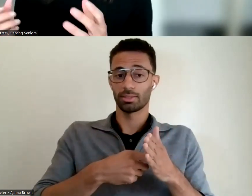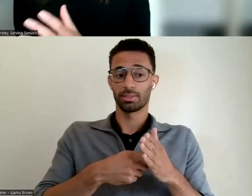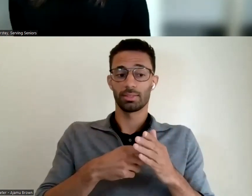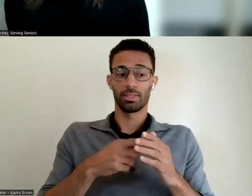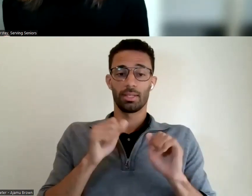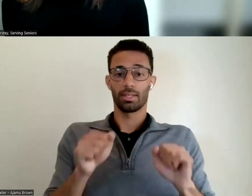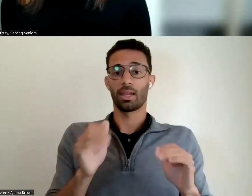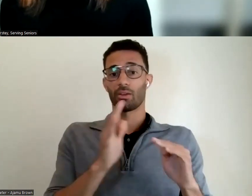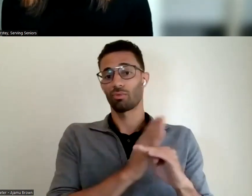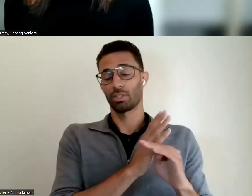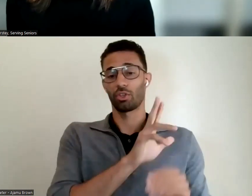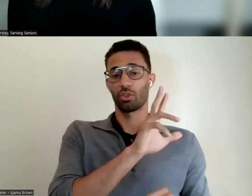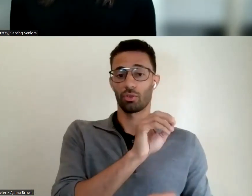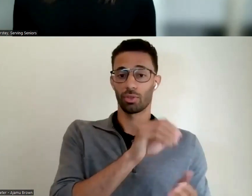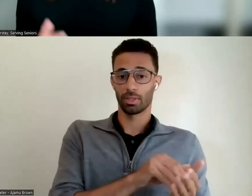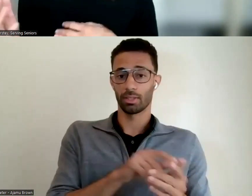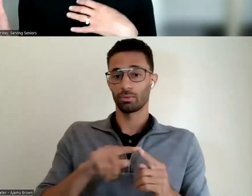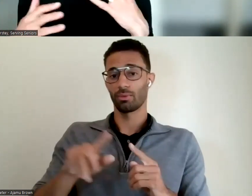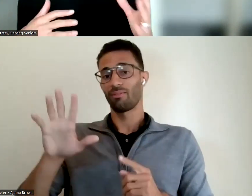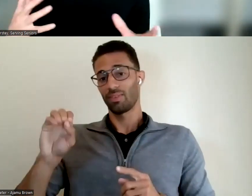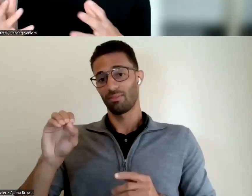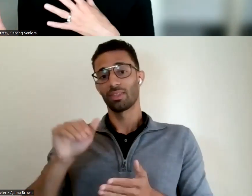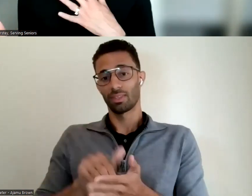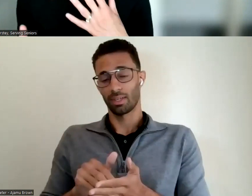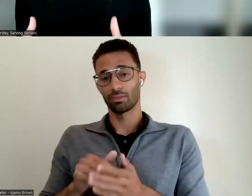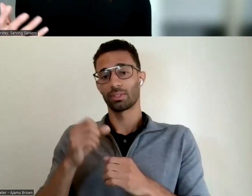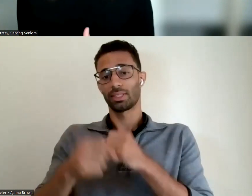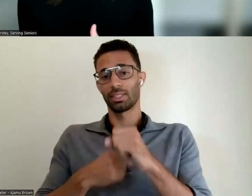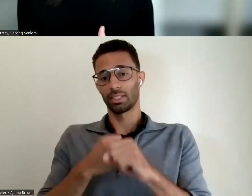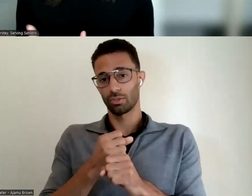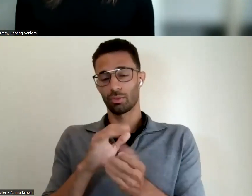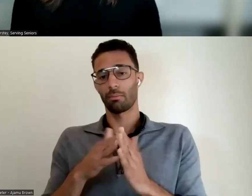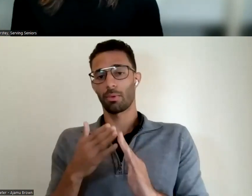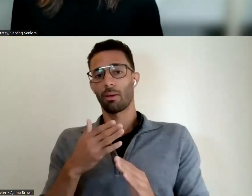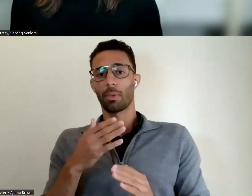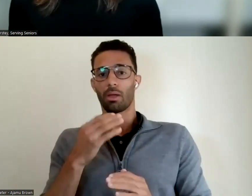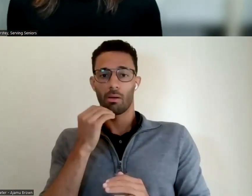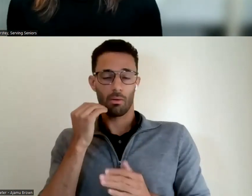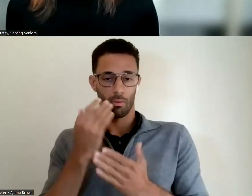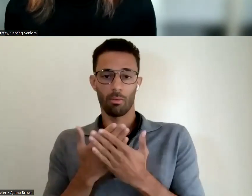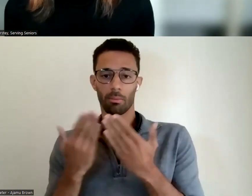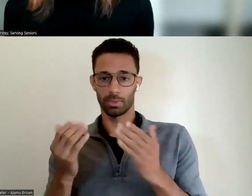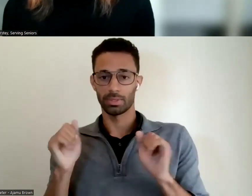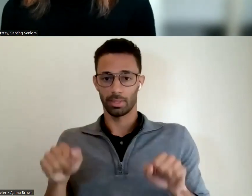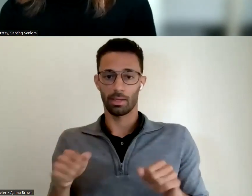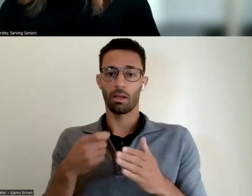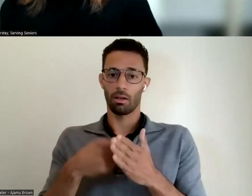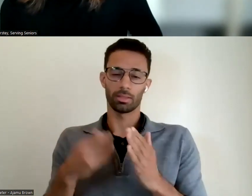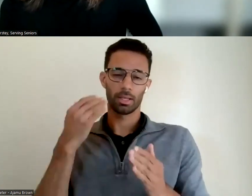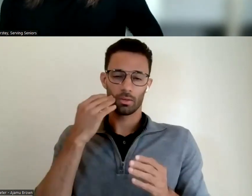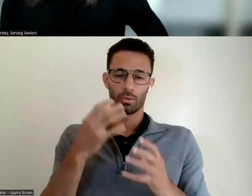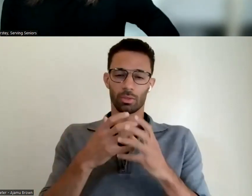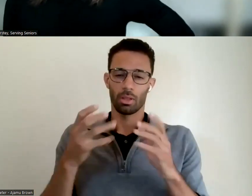to $50,000 a year. I know that there's a lot of different factors with that. What I can